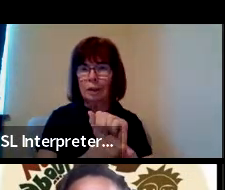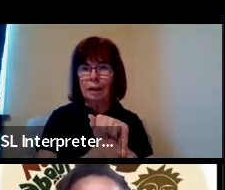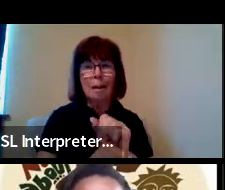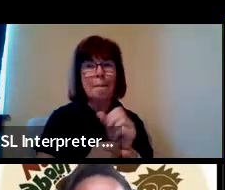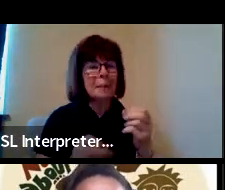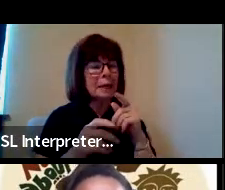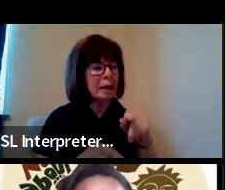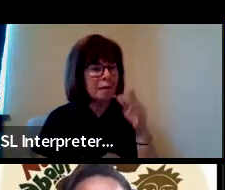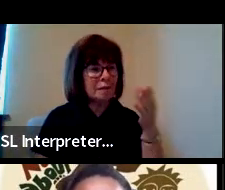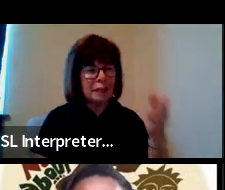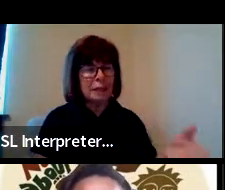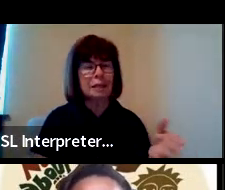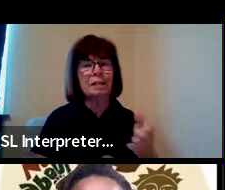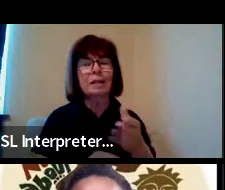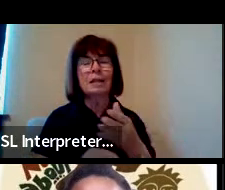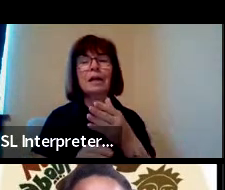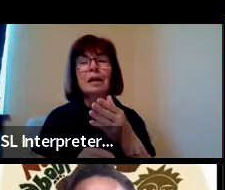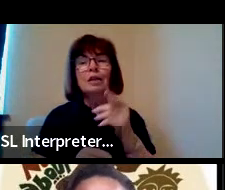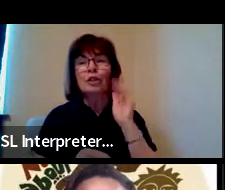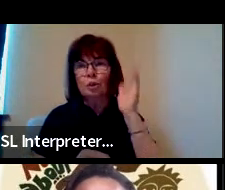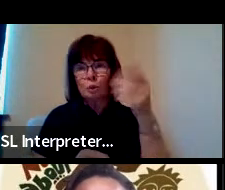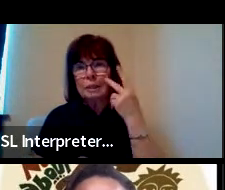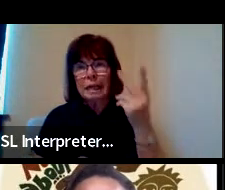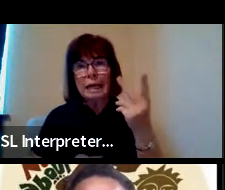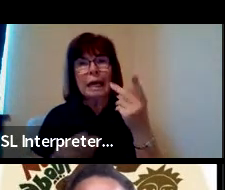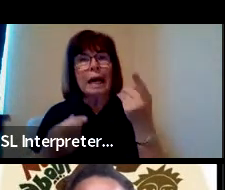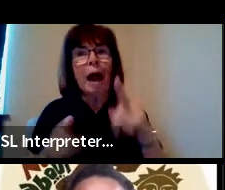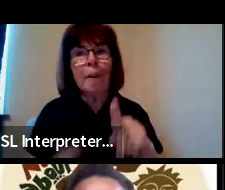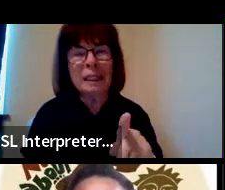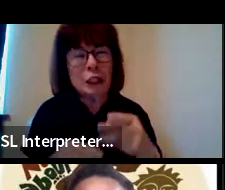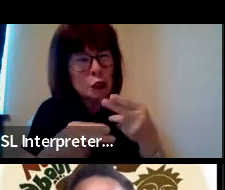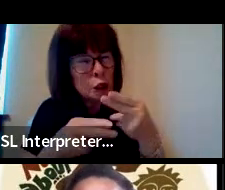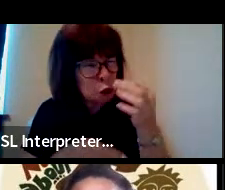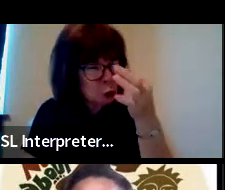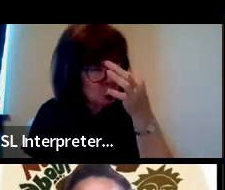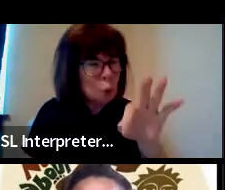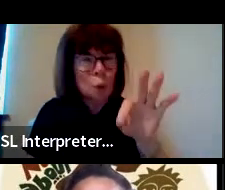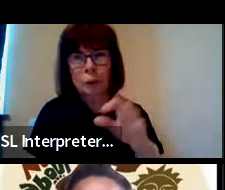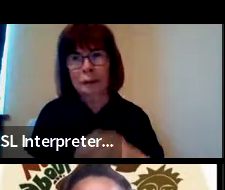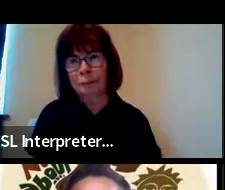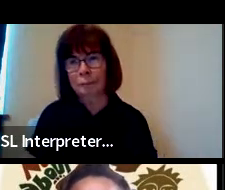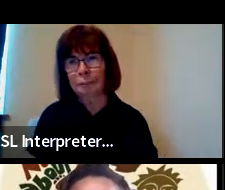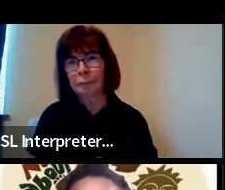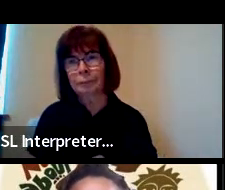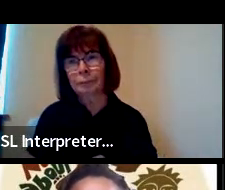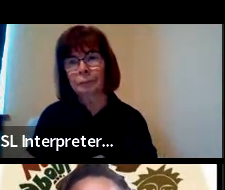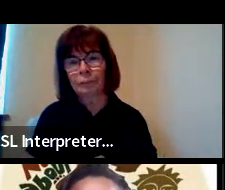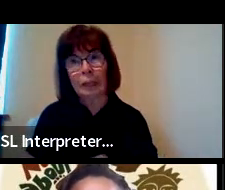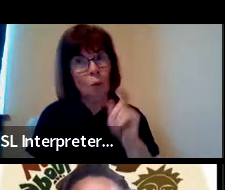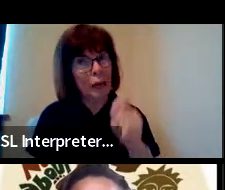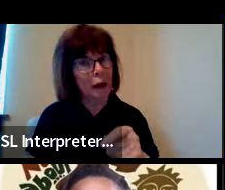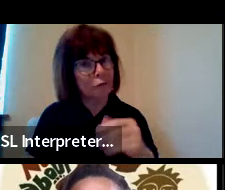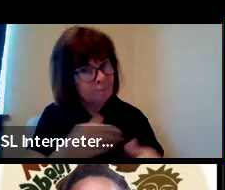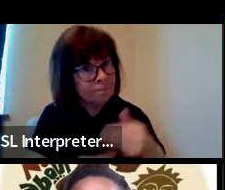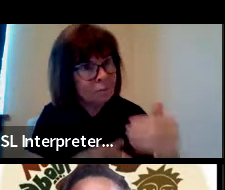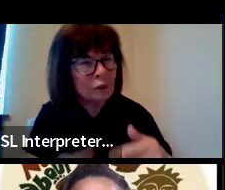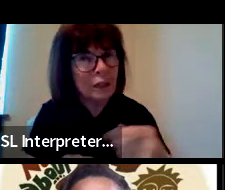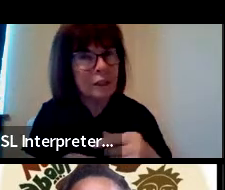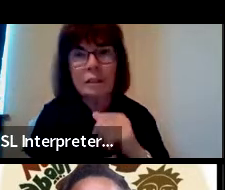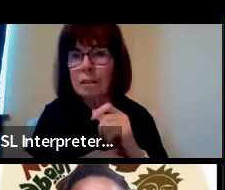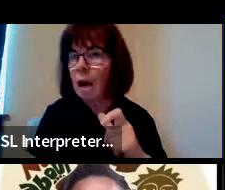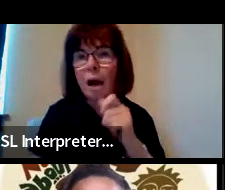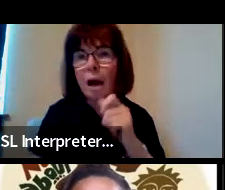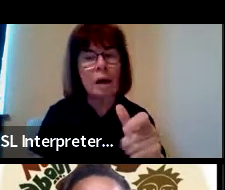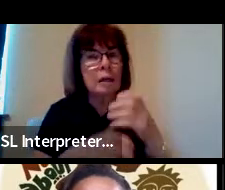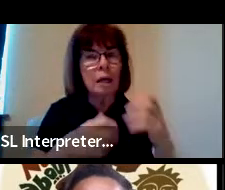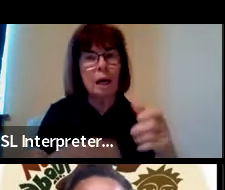see implemented in very short order because we got to move fast. We don't have a lot of time. Got